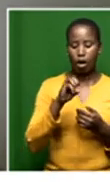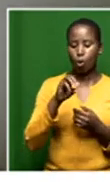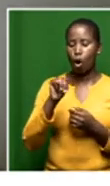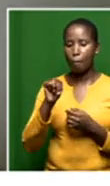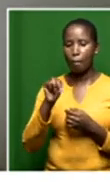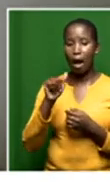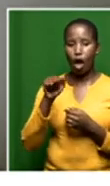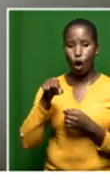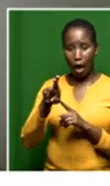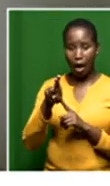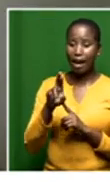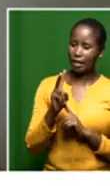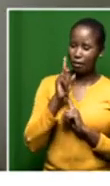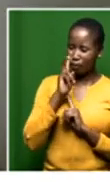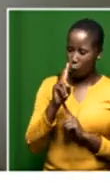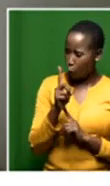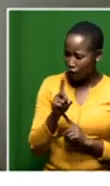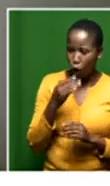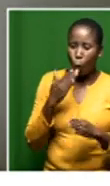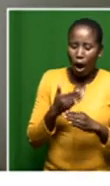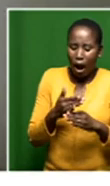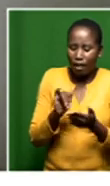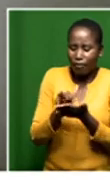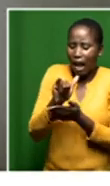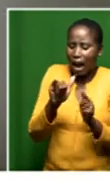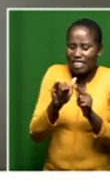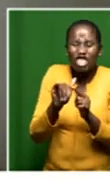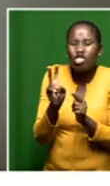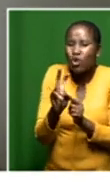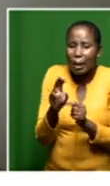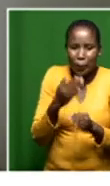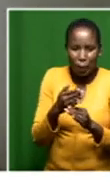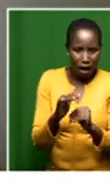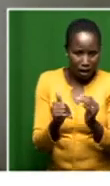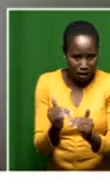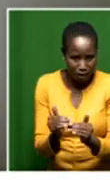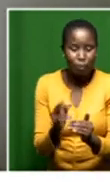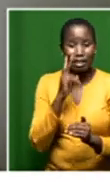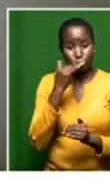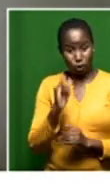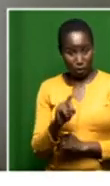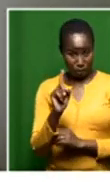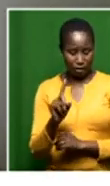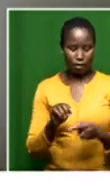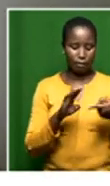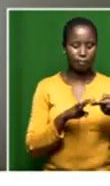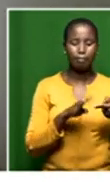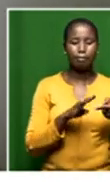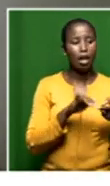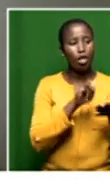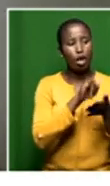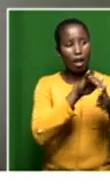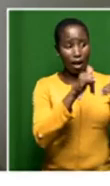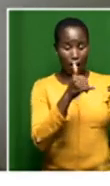looking specifically at the operations. When we look at the operations, we look at also the capacitation of the airline in terms